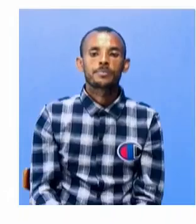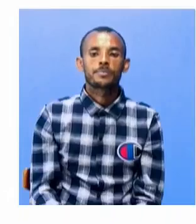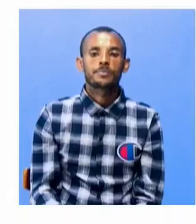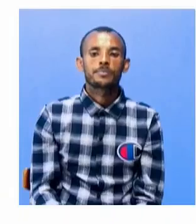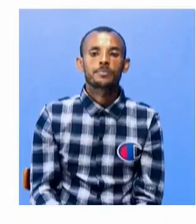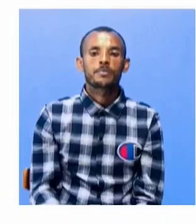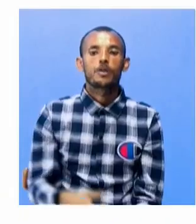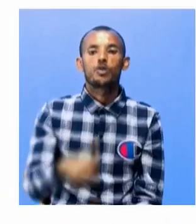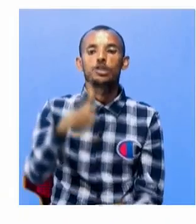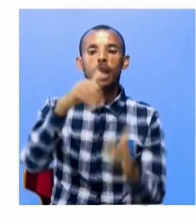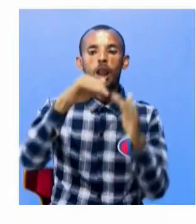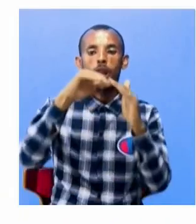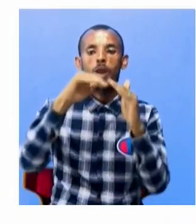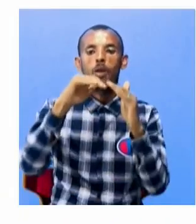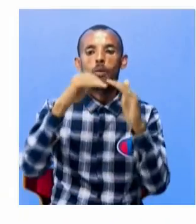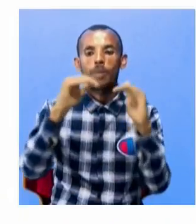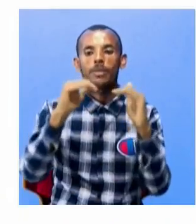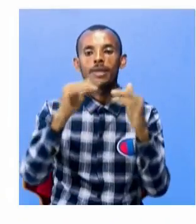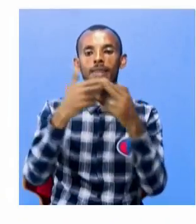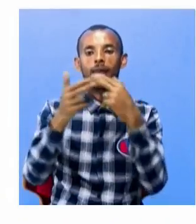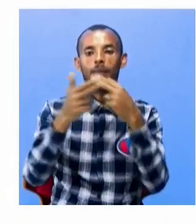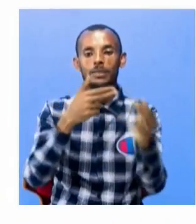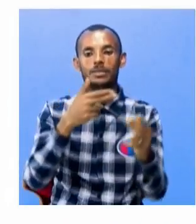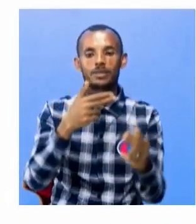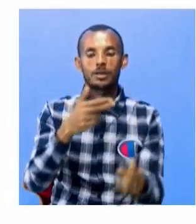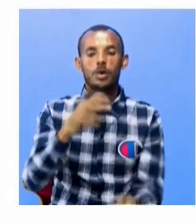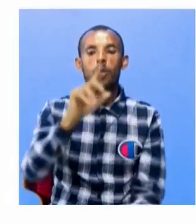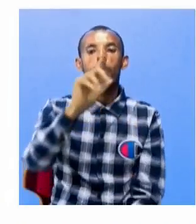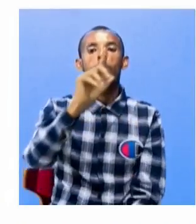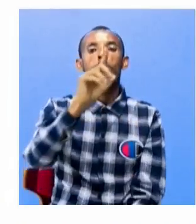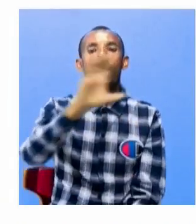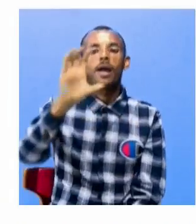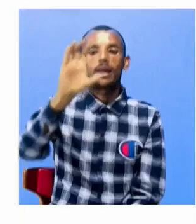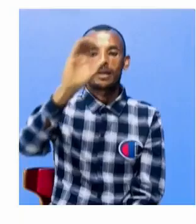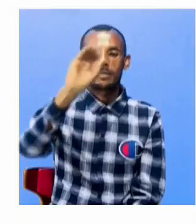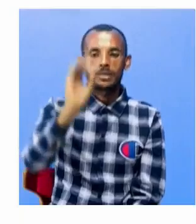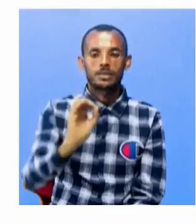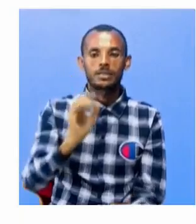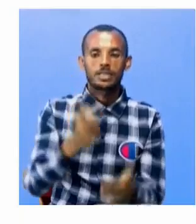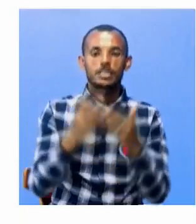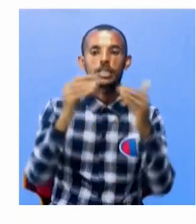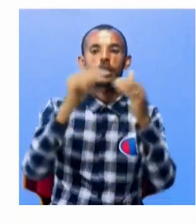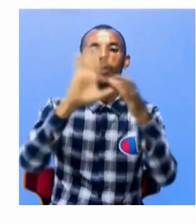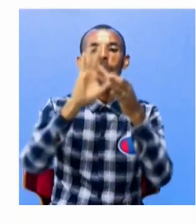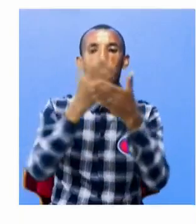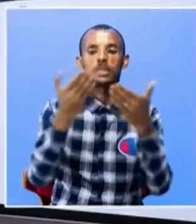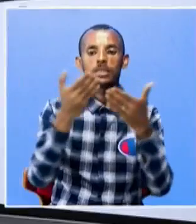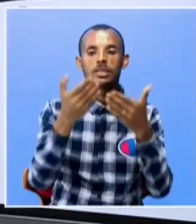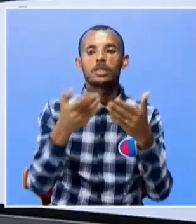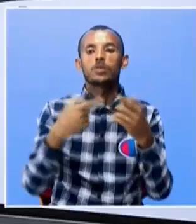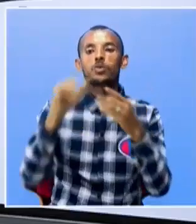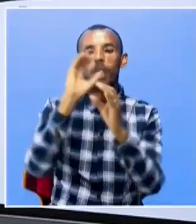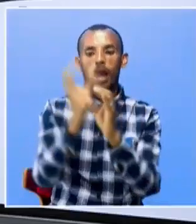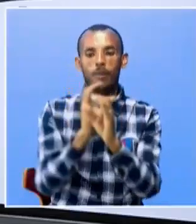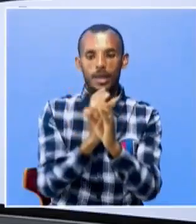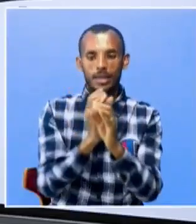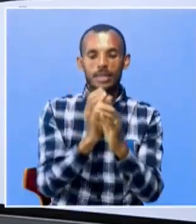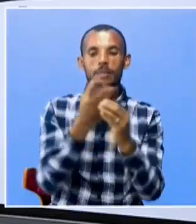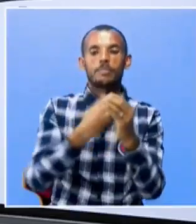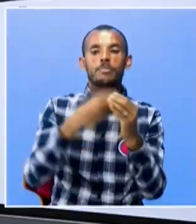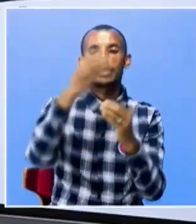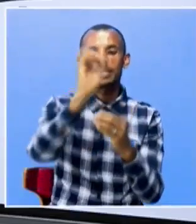The original quantity times 100%. These are the equations to calculate percent increase